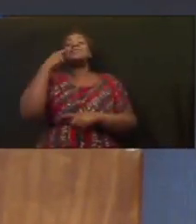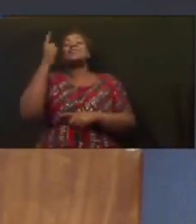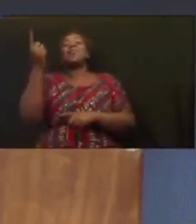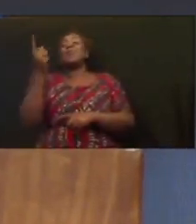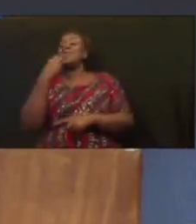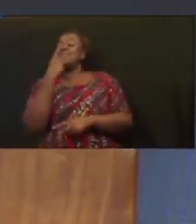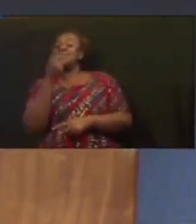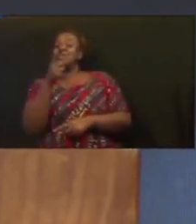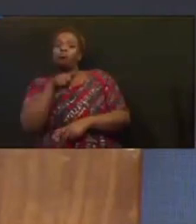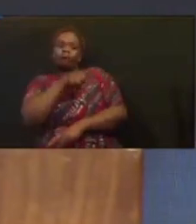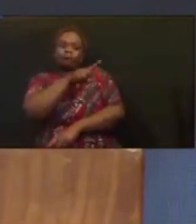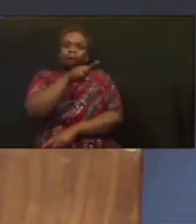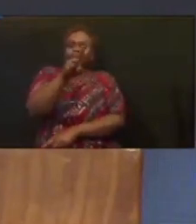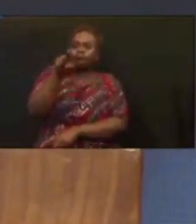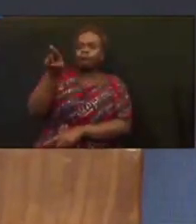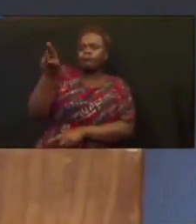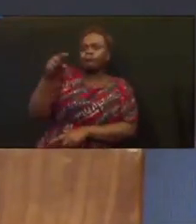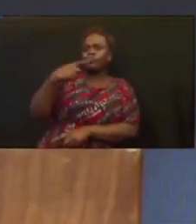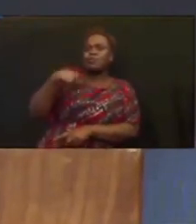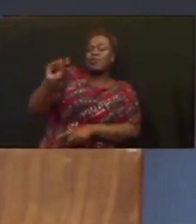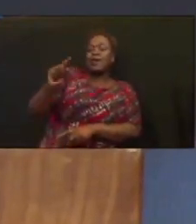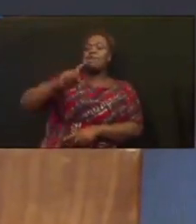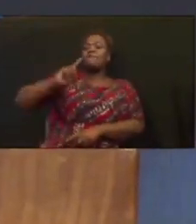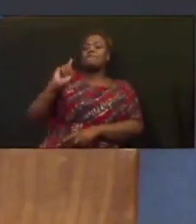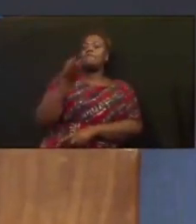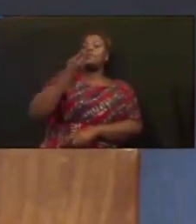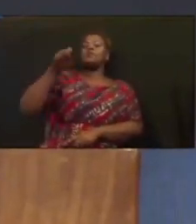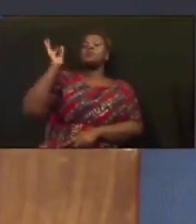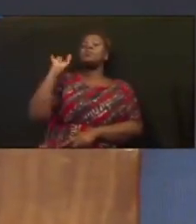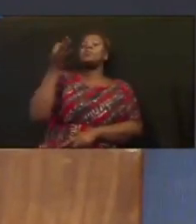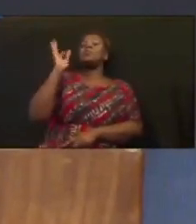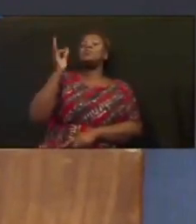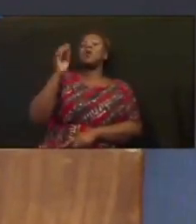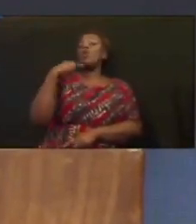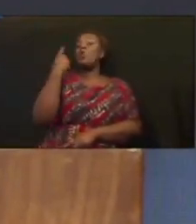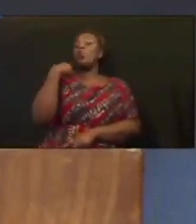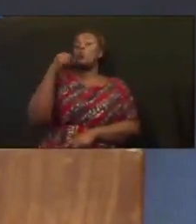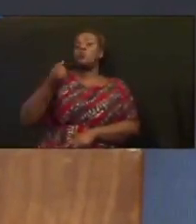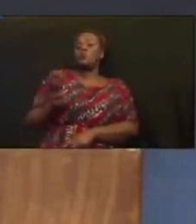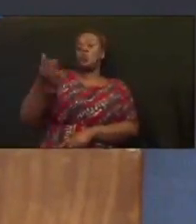tell the brethren. The first evangelist from scripture was a woman.